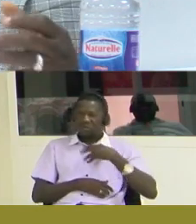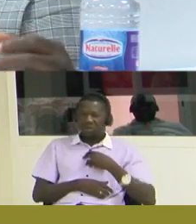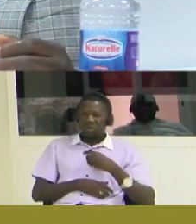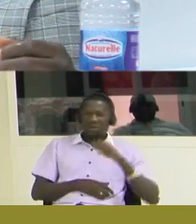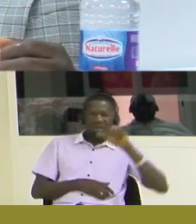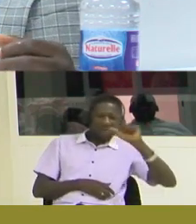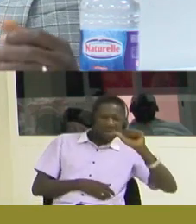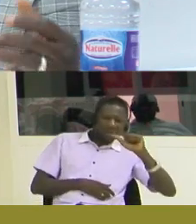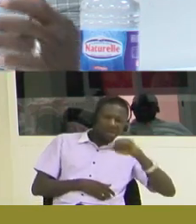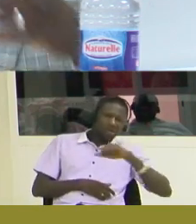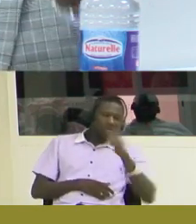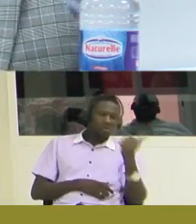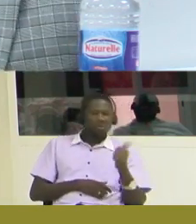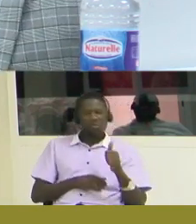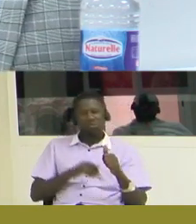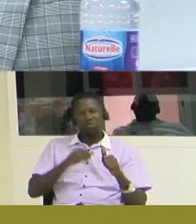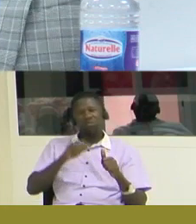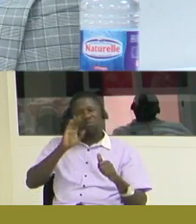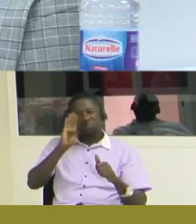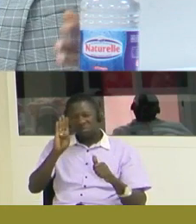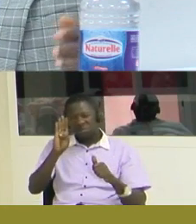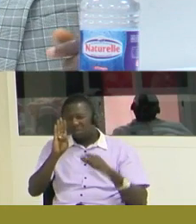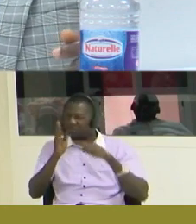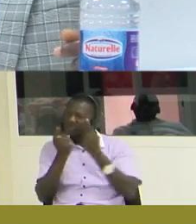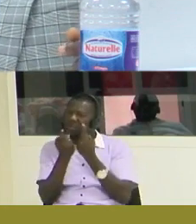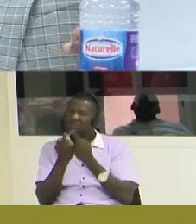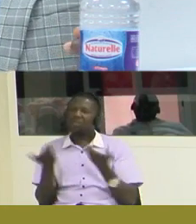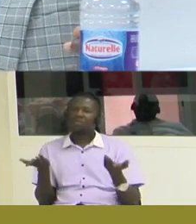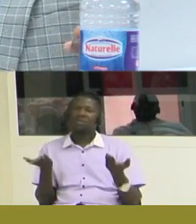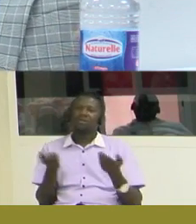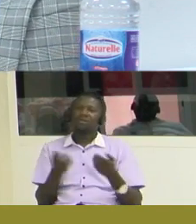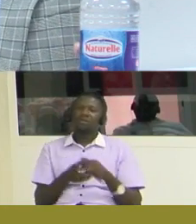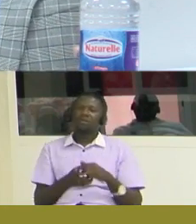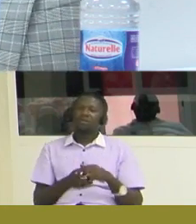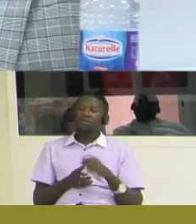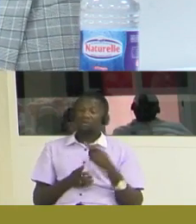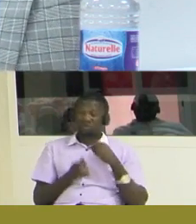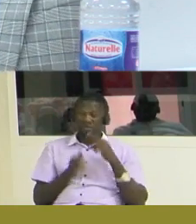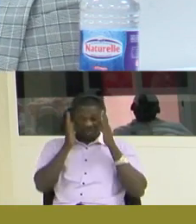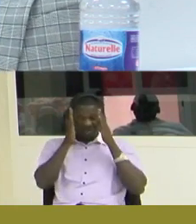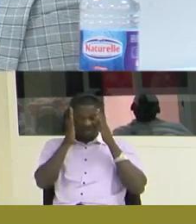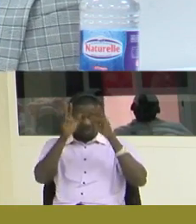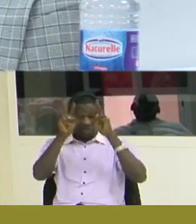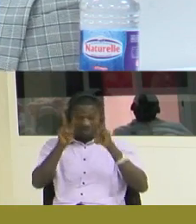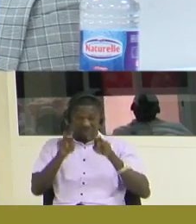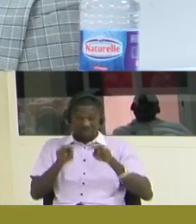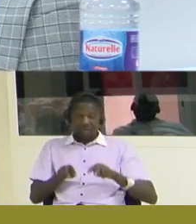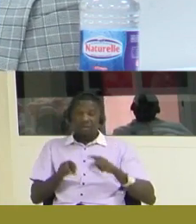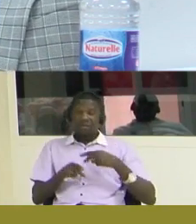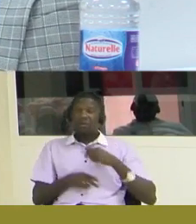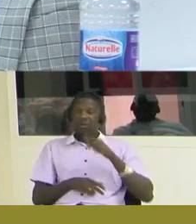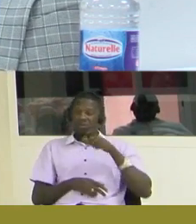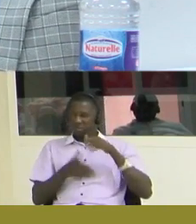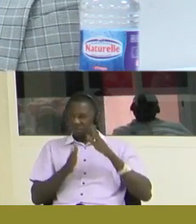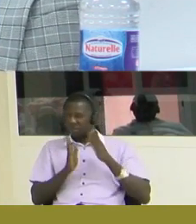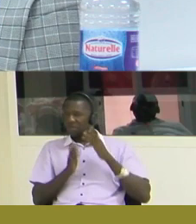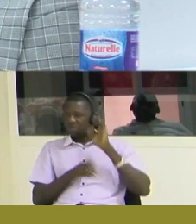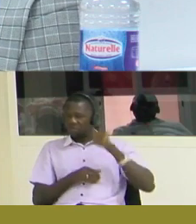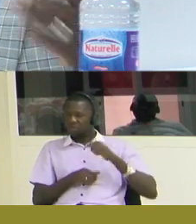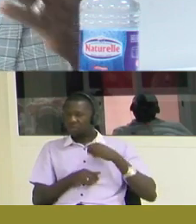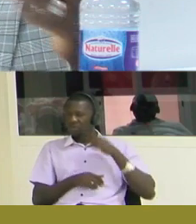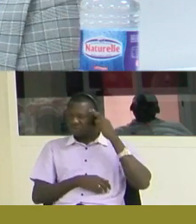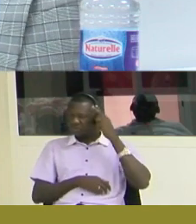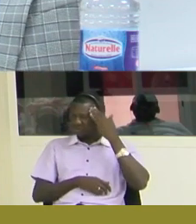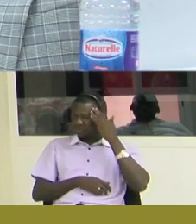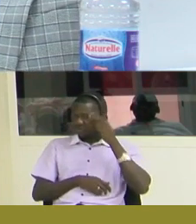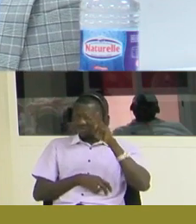thing from ordinary observation one may in several occasions be in a position to make that assessment